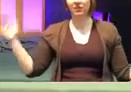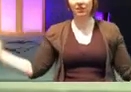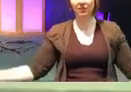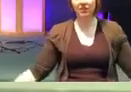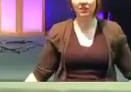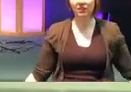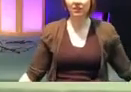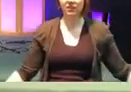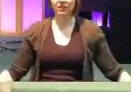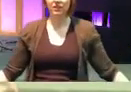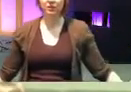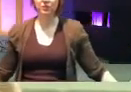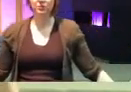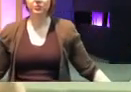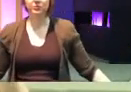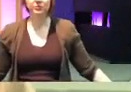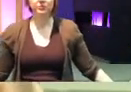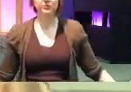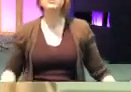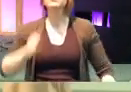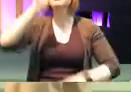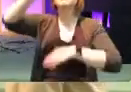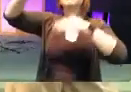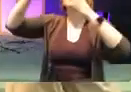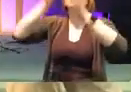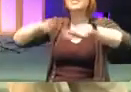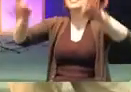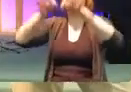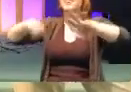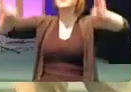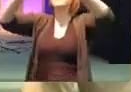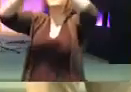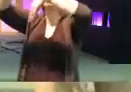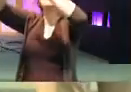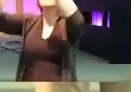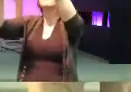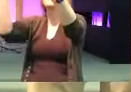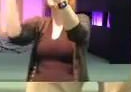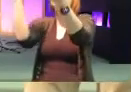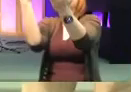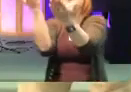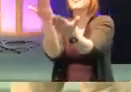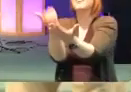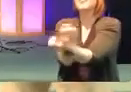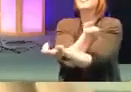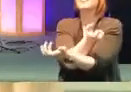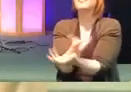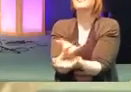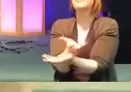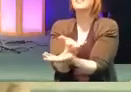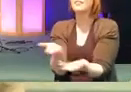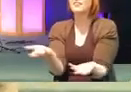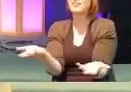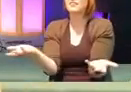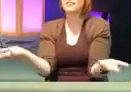It boldly, write to him again. You are worthy. You are worthy of it all.